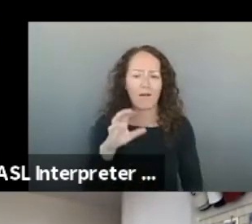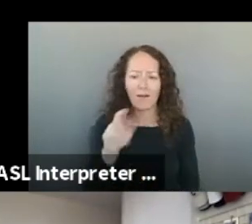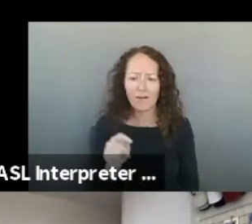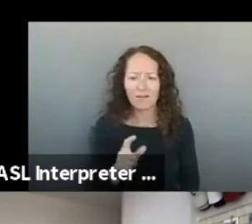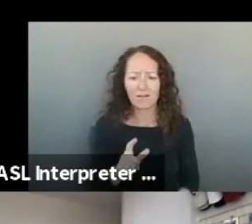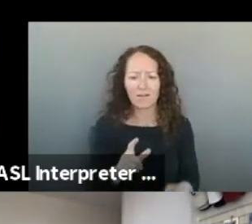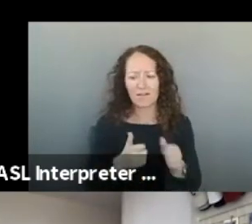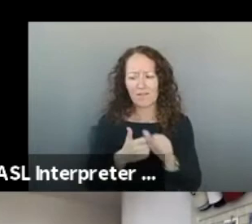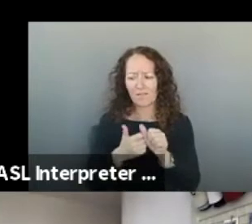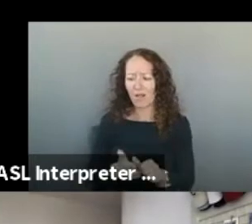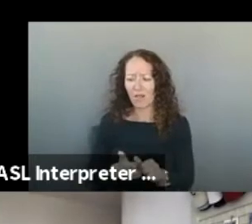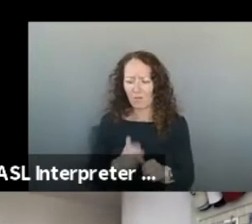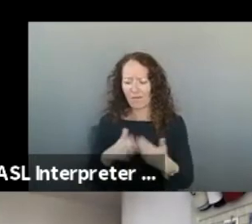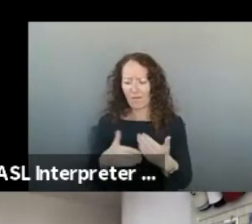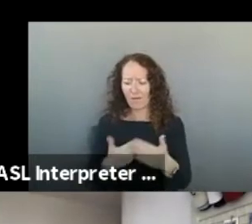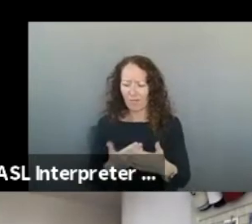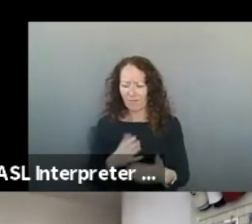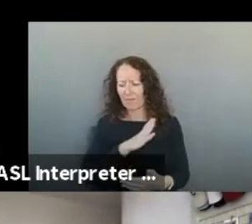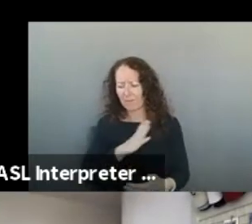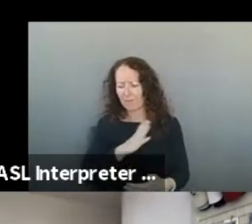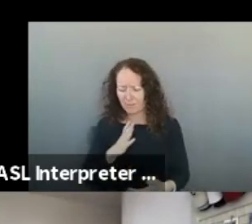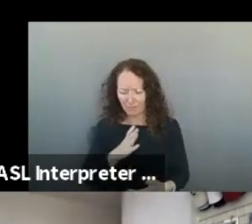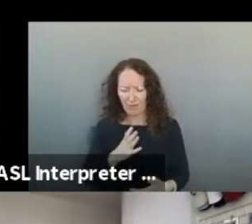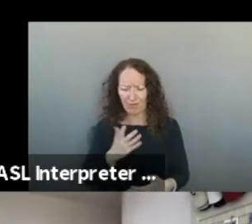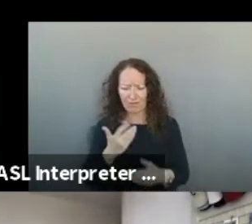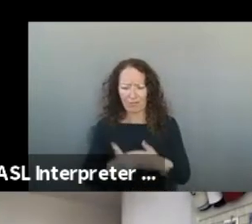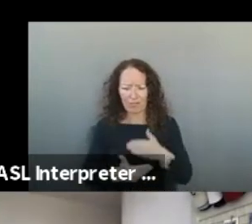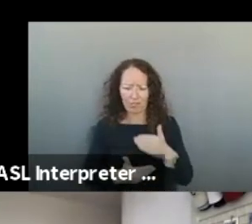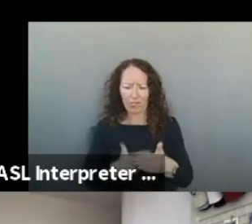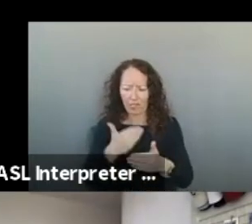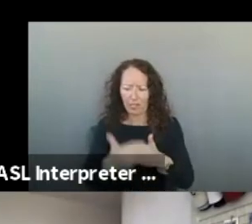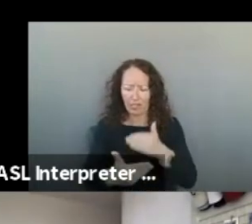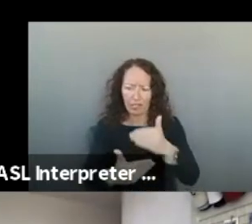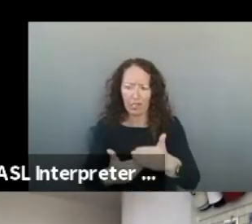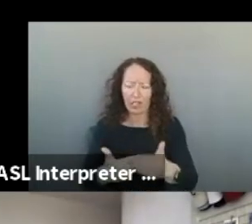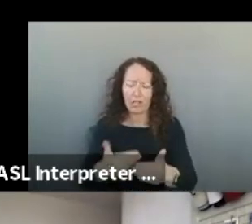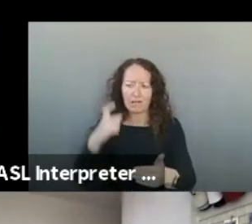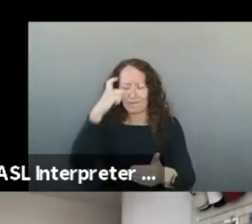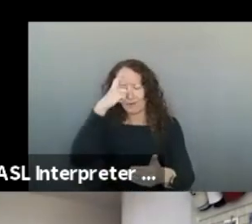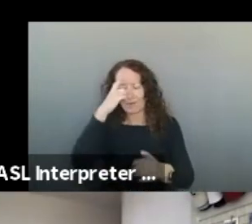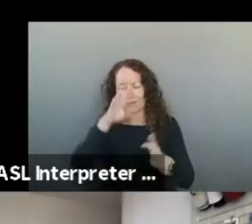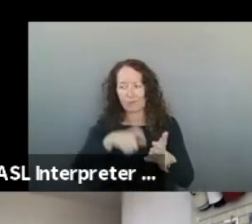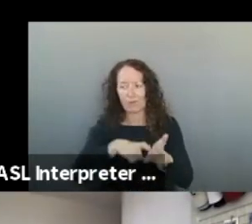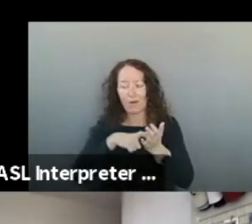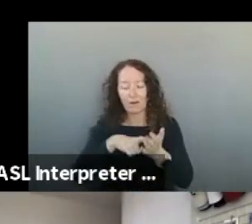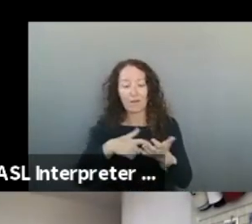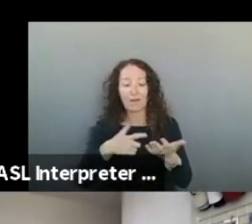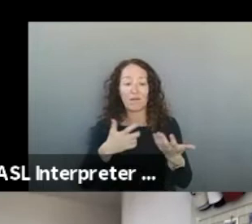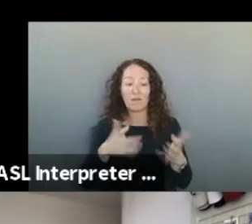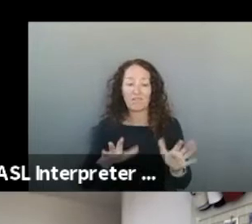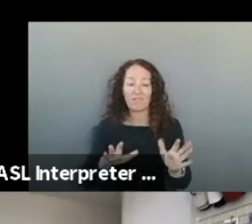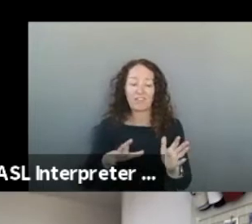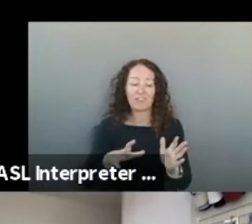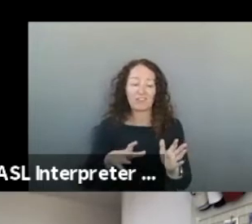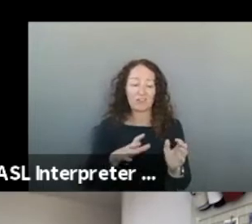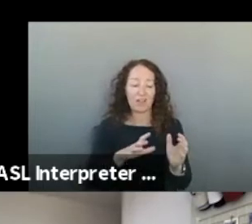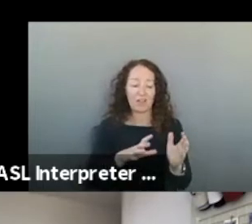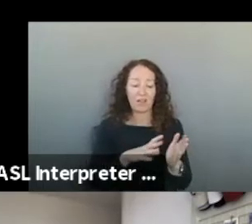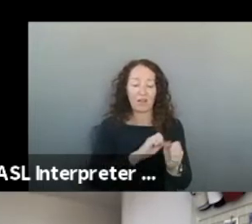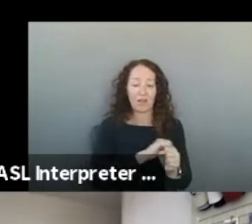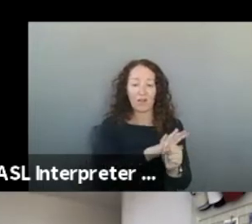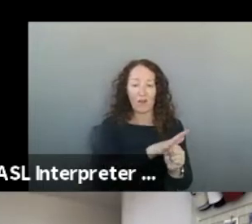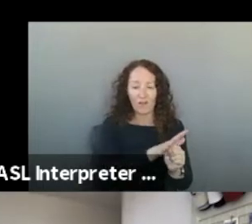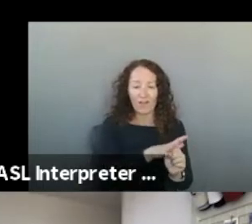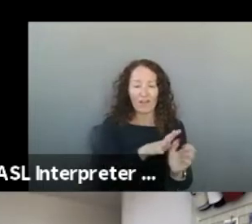is crazy. And I think with COVID, what we learned is like half of that bureaucracy can get tossed out the window. You don't need to sign something in blue ink.